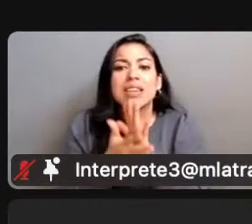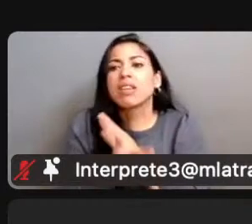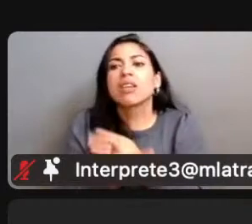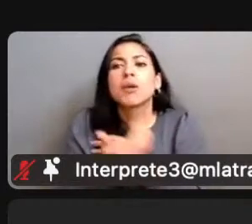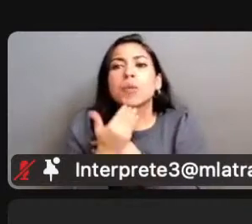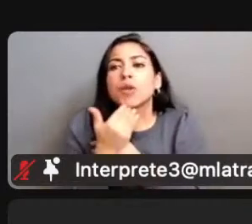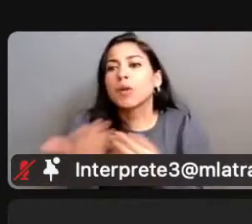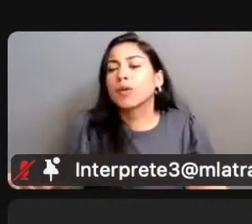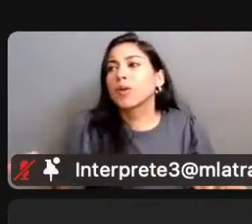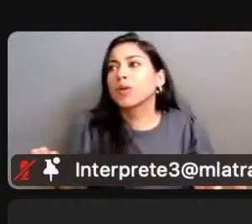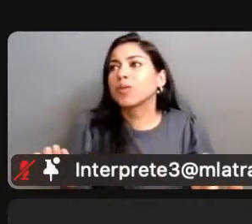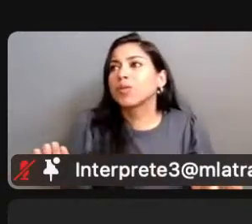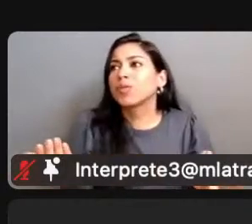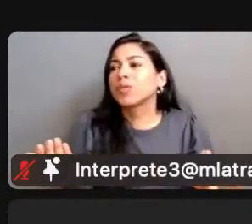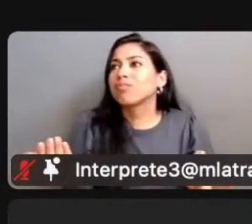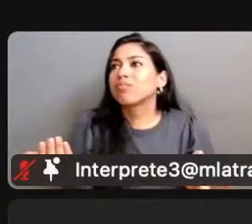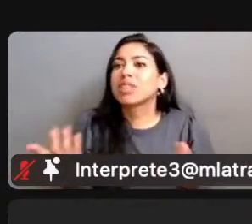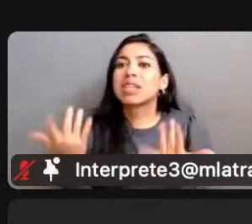that